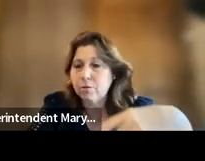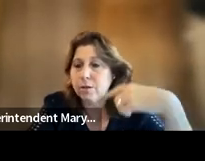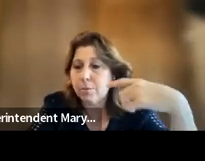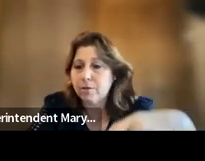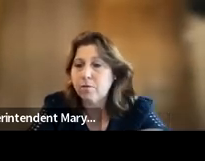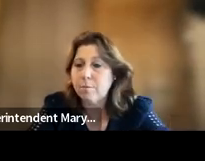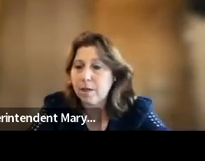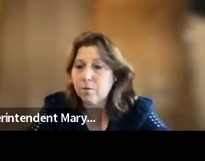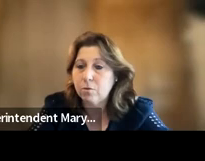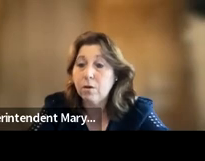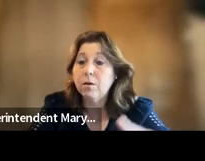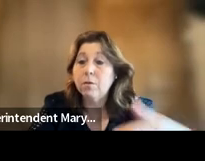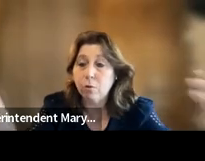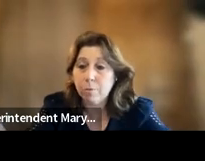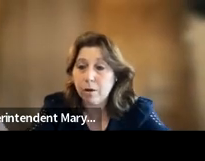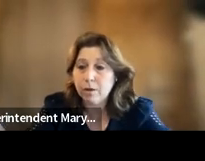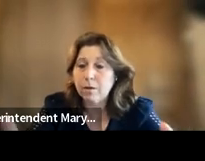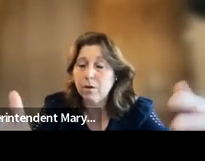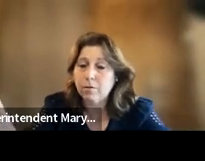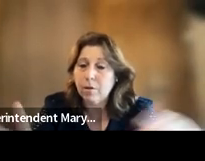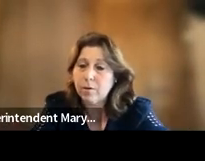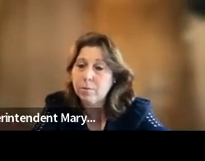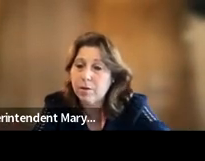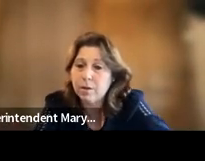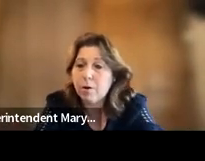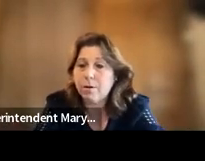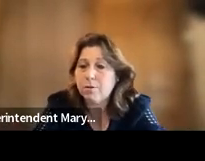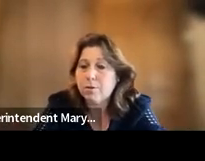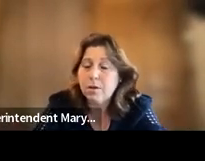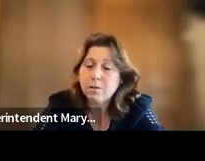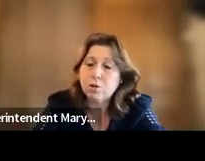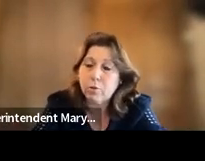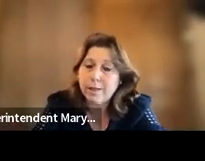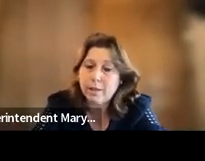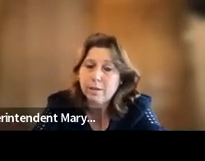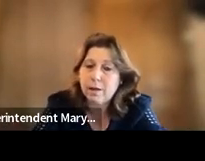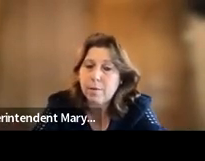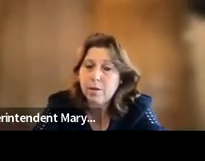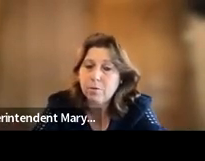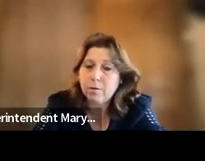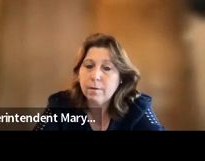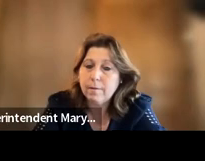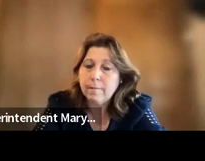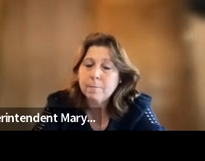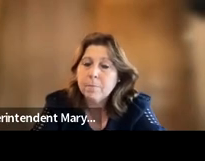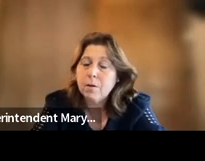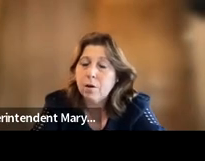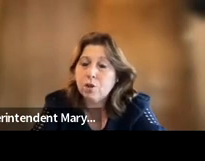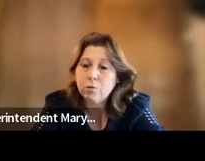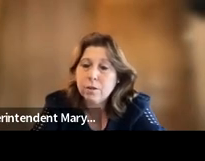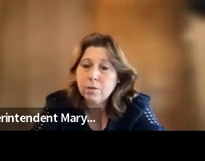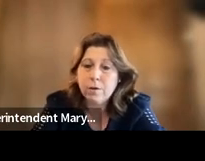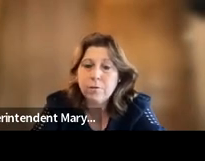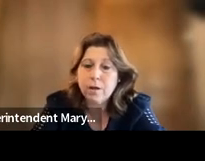to try to expand our menu more broadly of other Community Partners to join into that menu